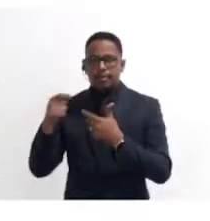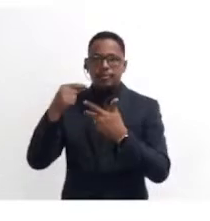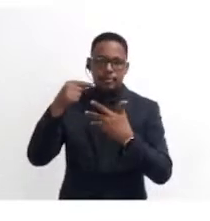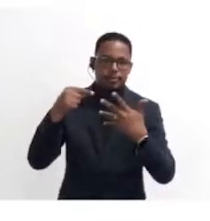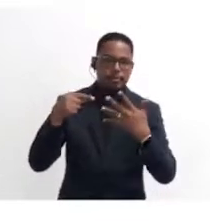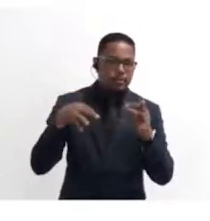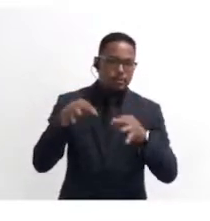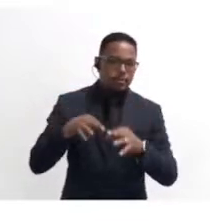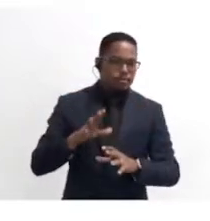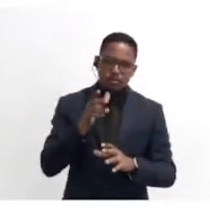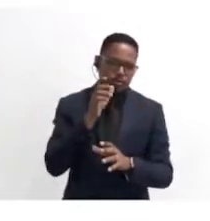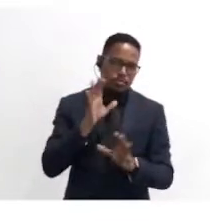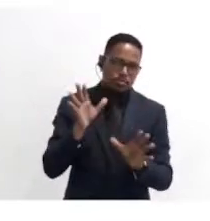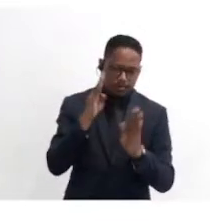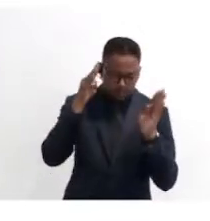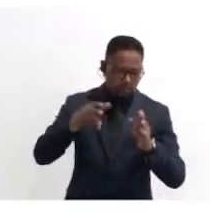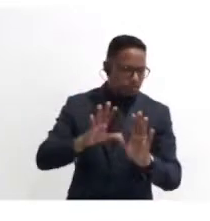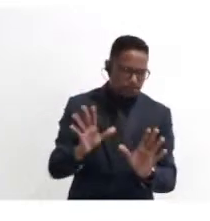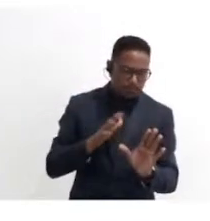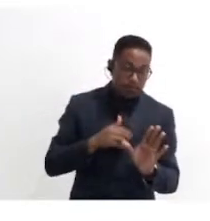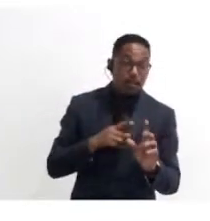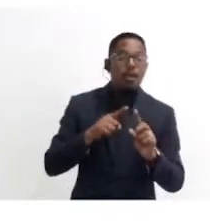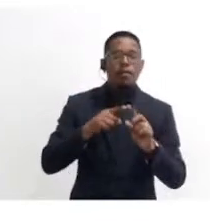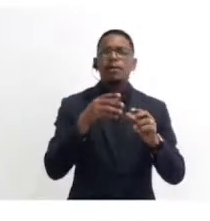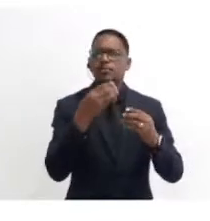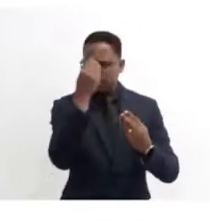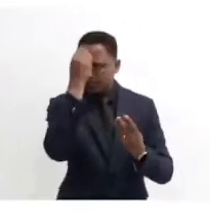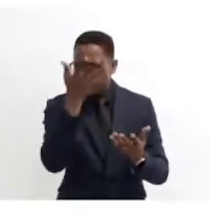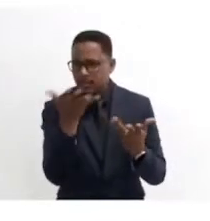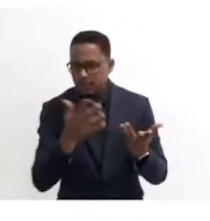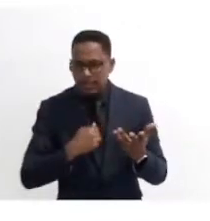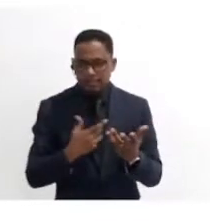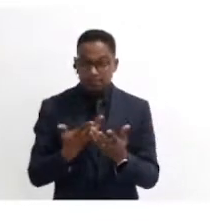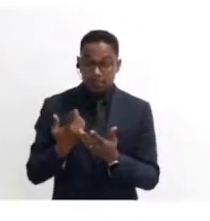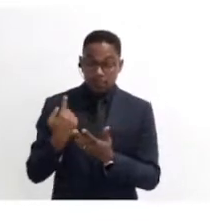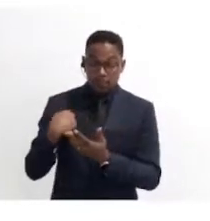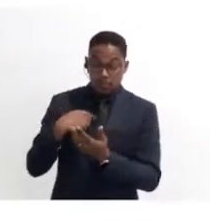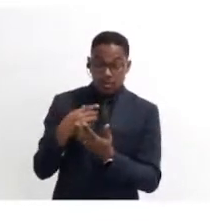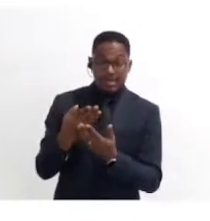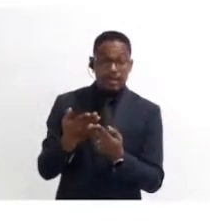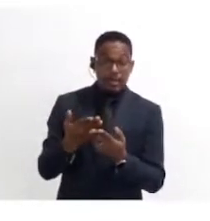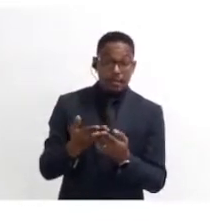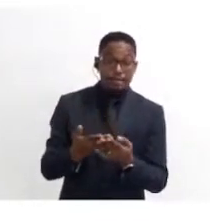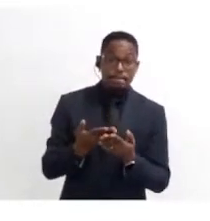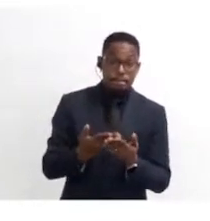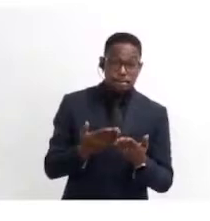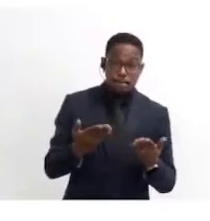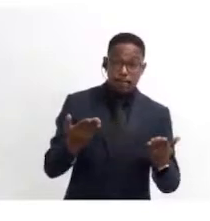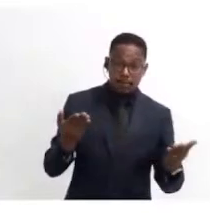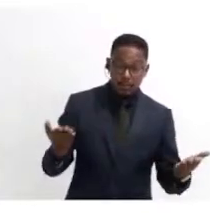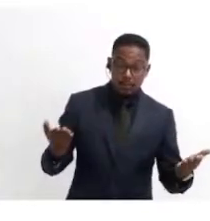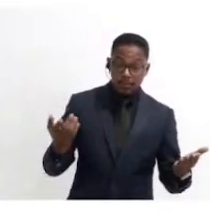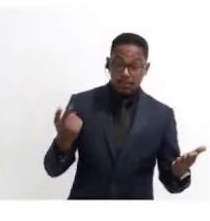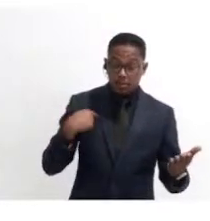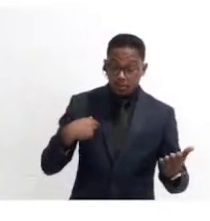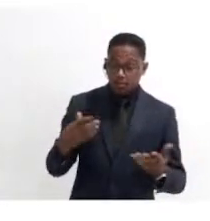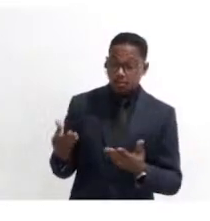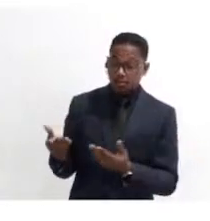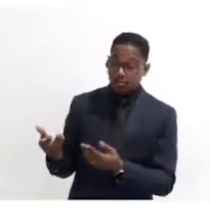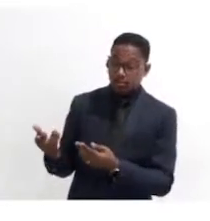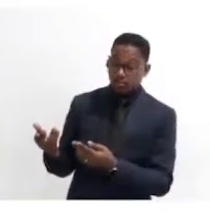many material properties that are important to the selection of the substrate. They have to do with